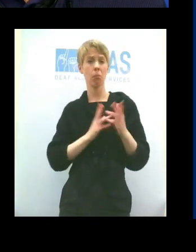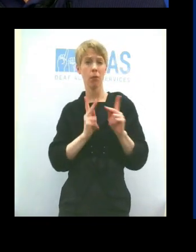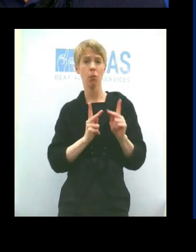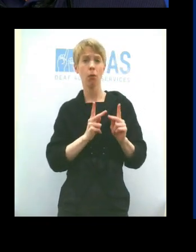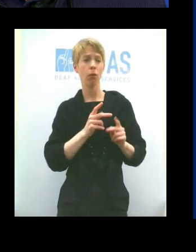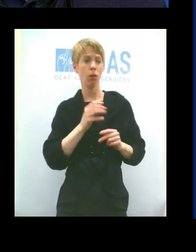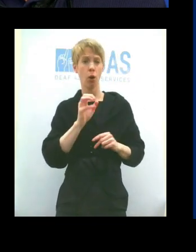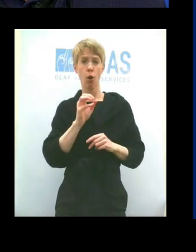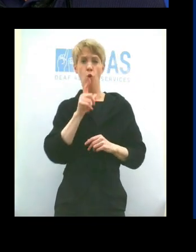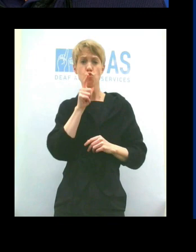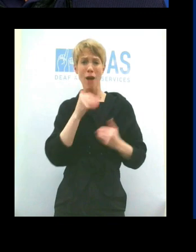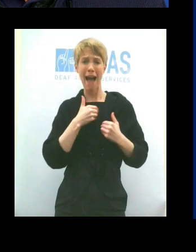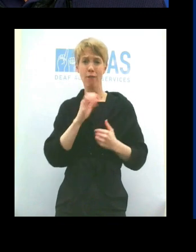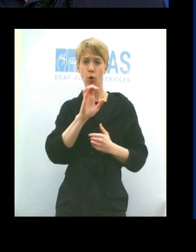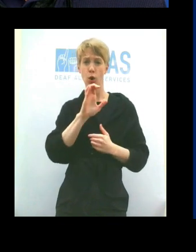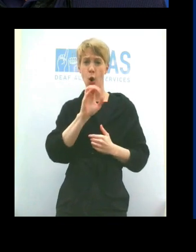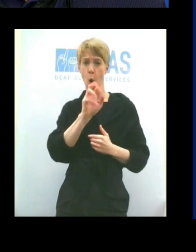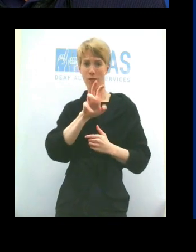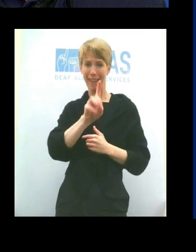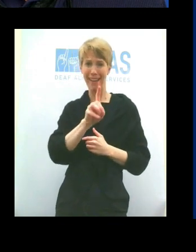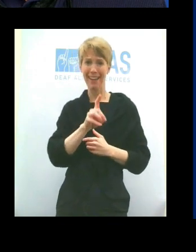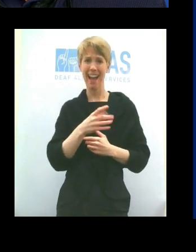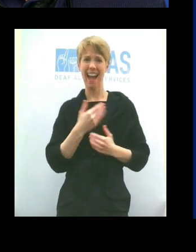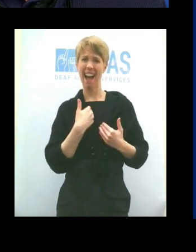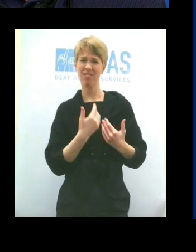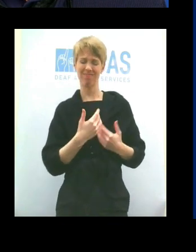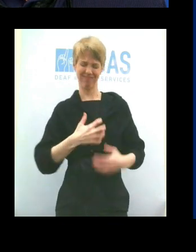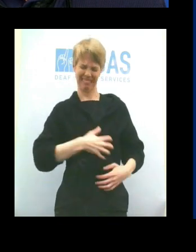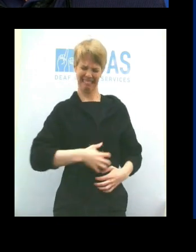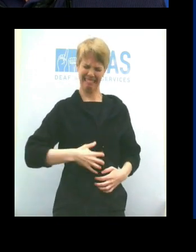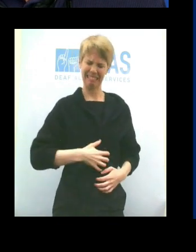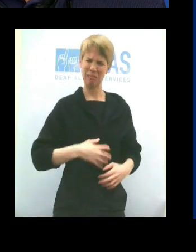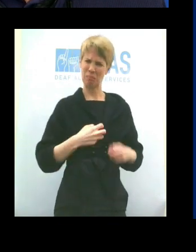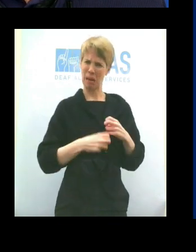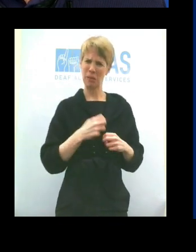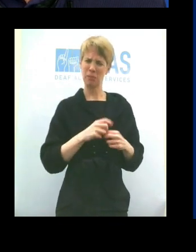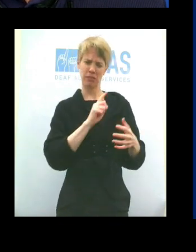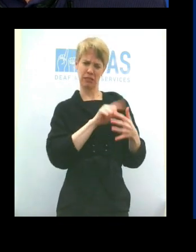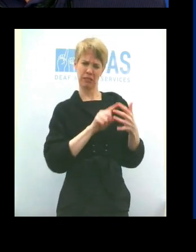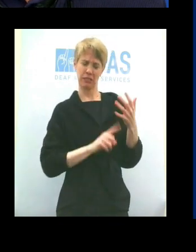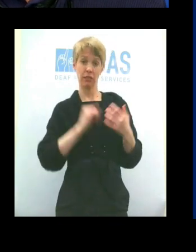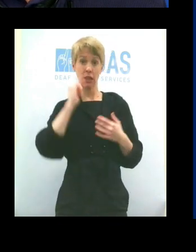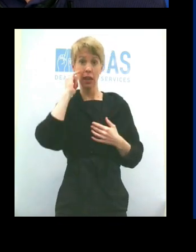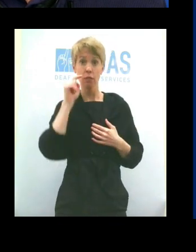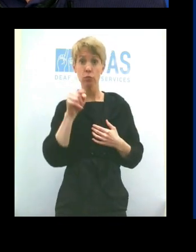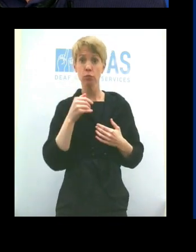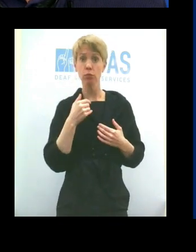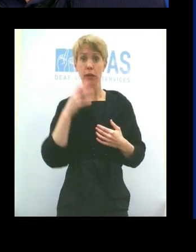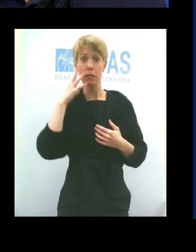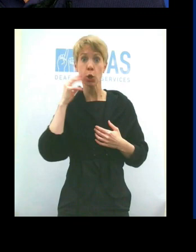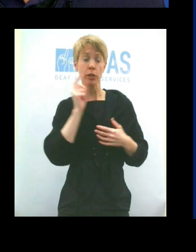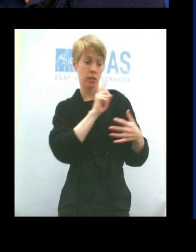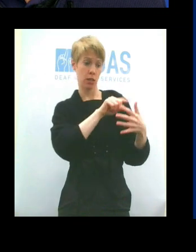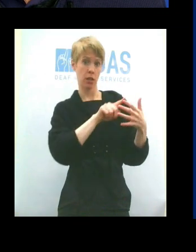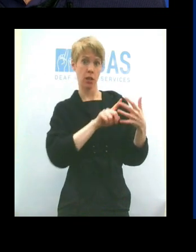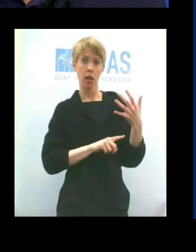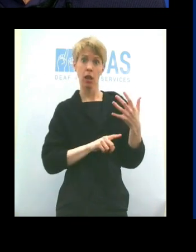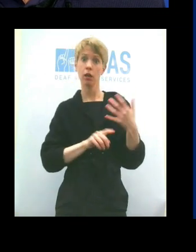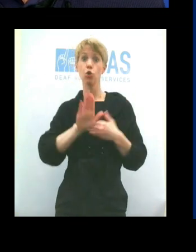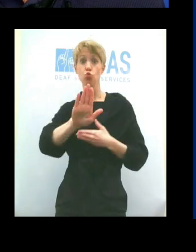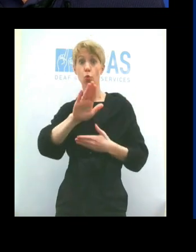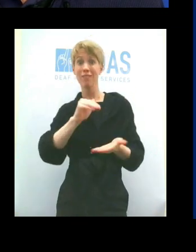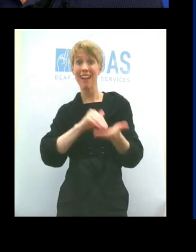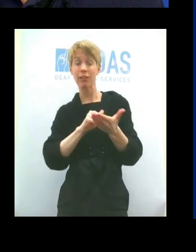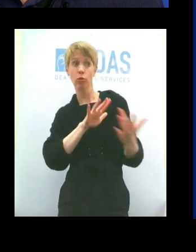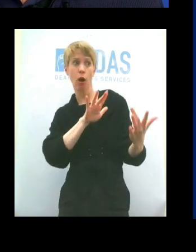gastrointestinal issues. If you have these symptoms in between when you get tested and you're waiting for results, you need to call your doctor and